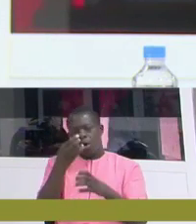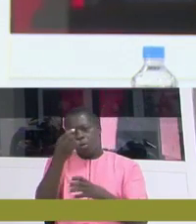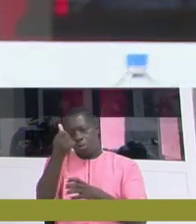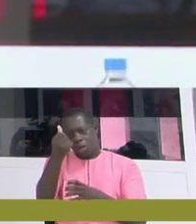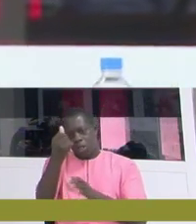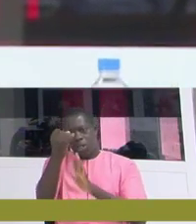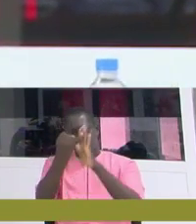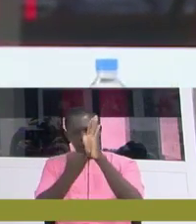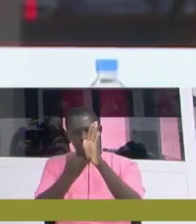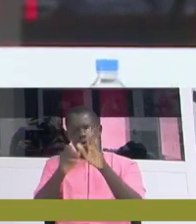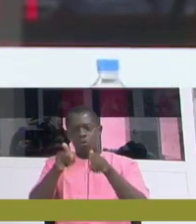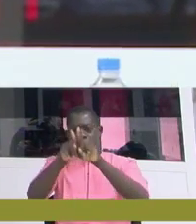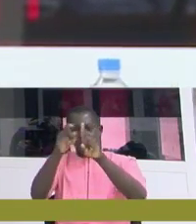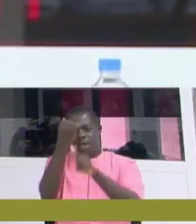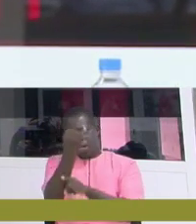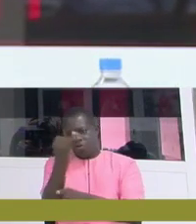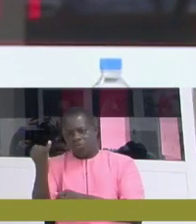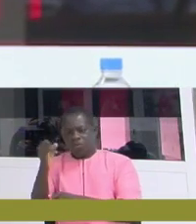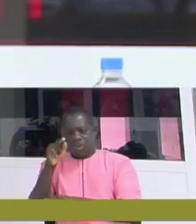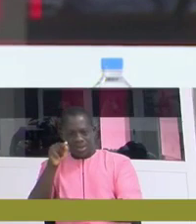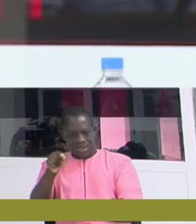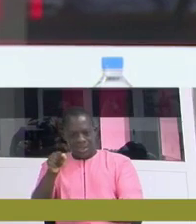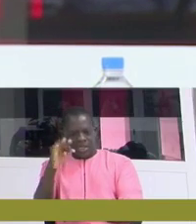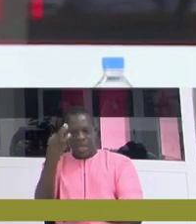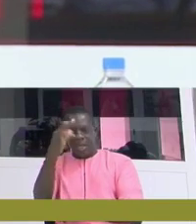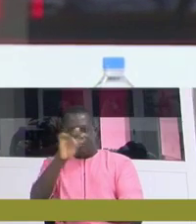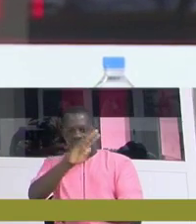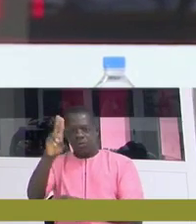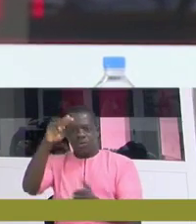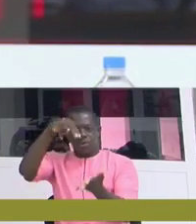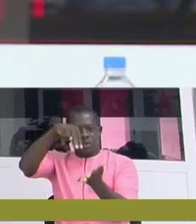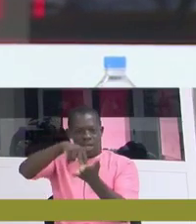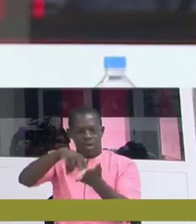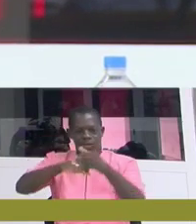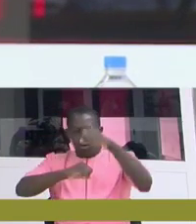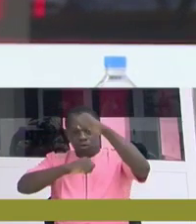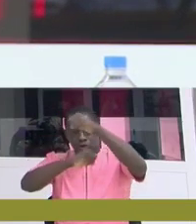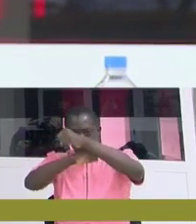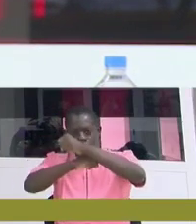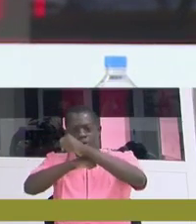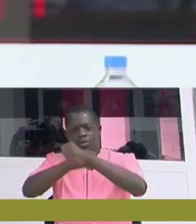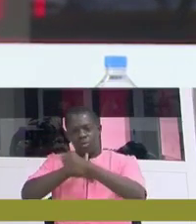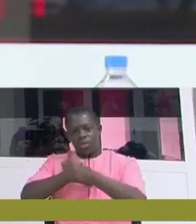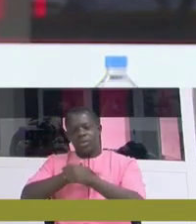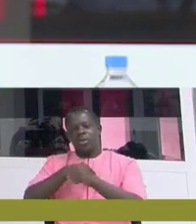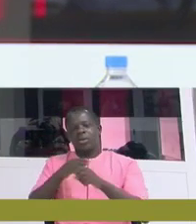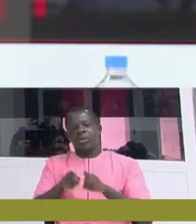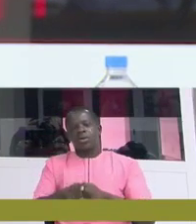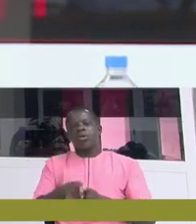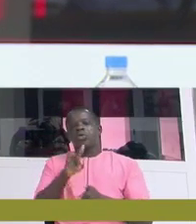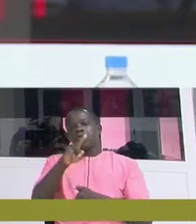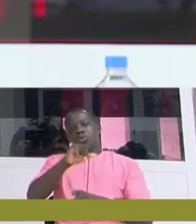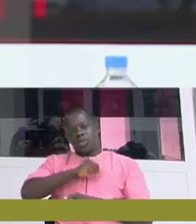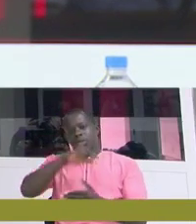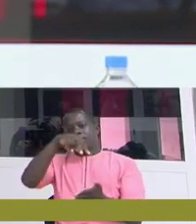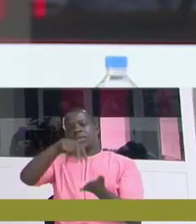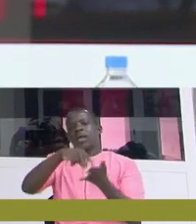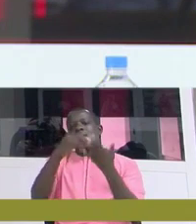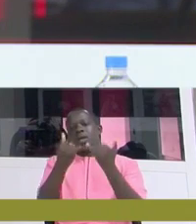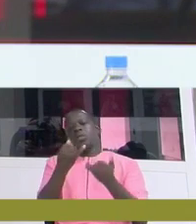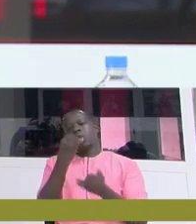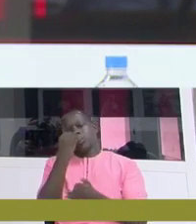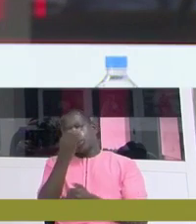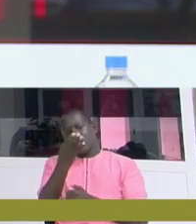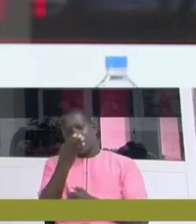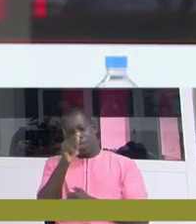individual, and you are not standing in support of me, to the extent that you